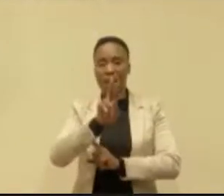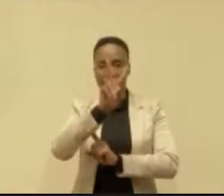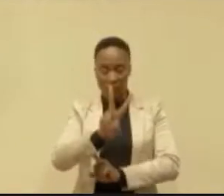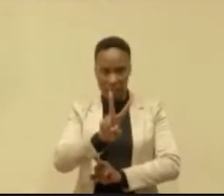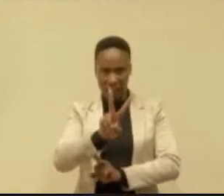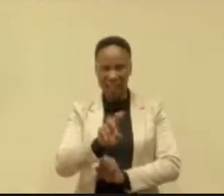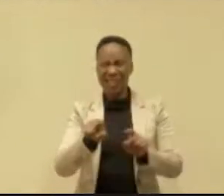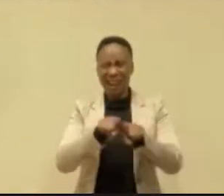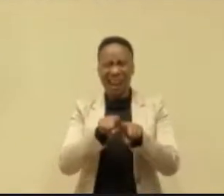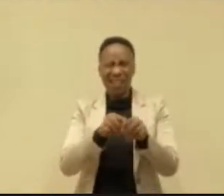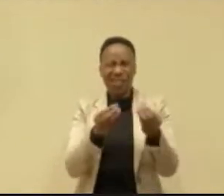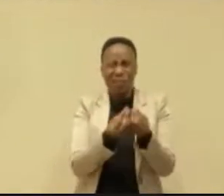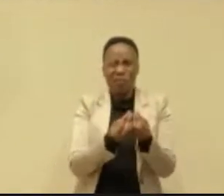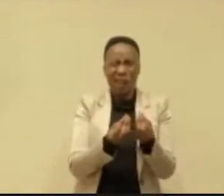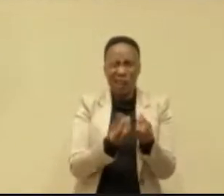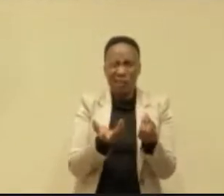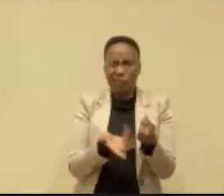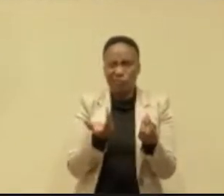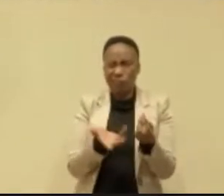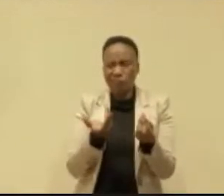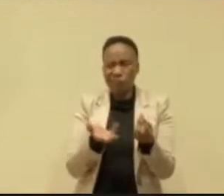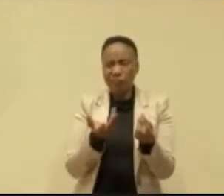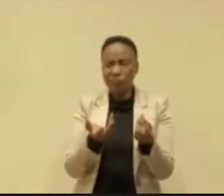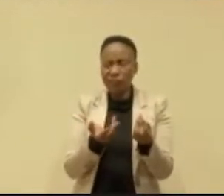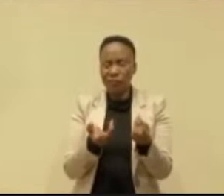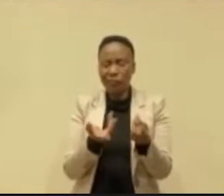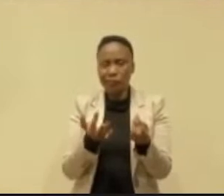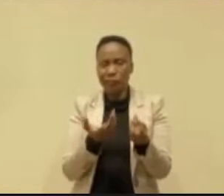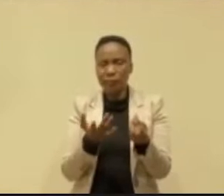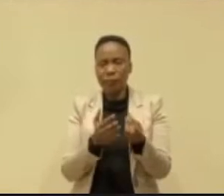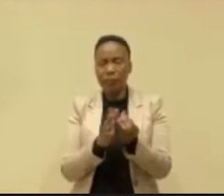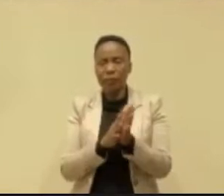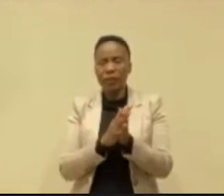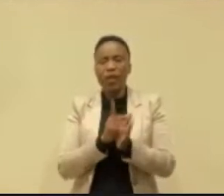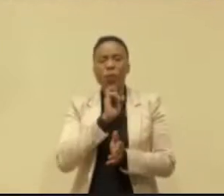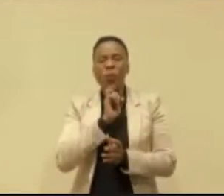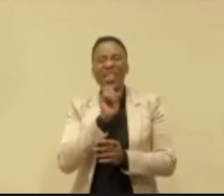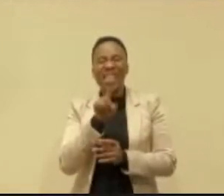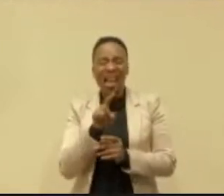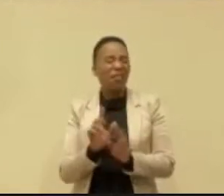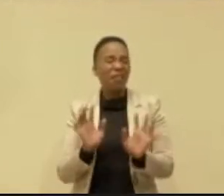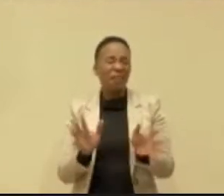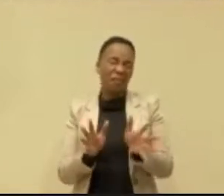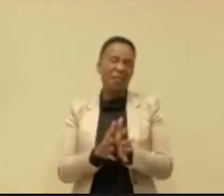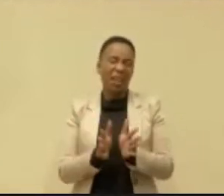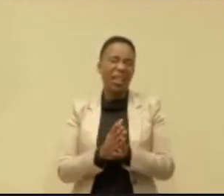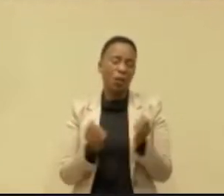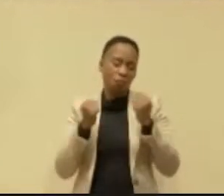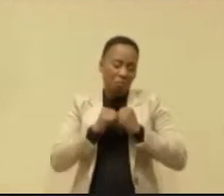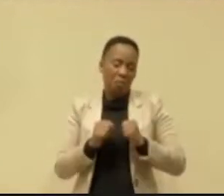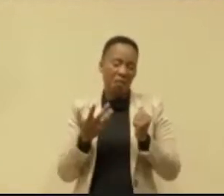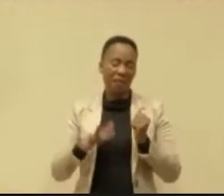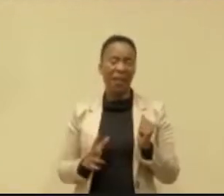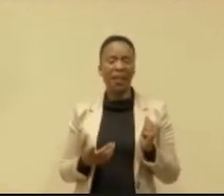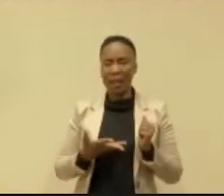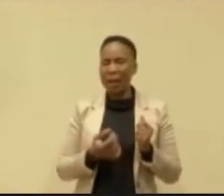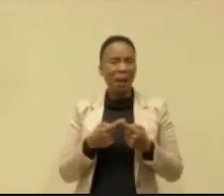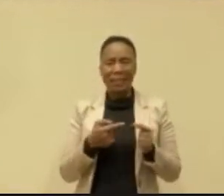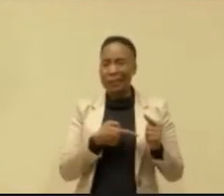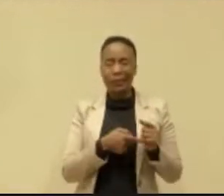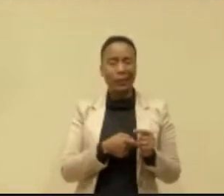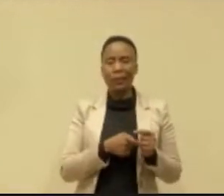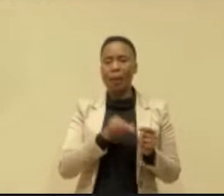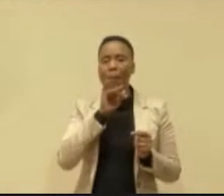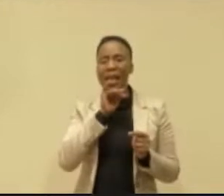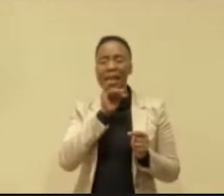like it's something that is we just using it for the sake of wearing it so